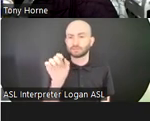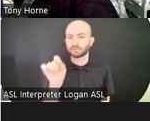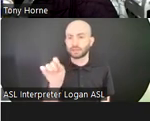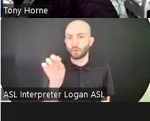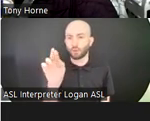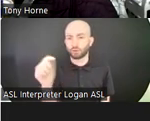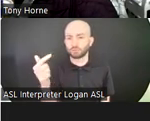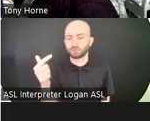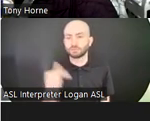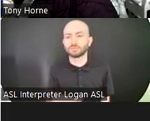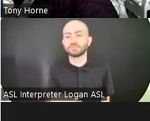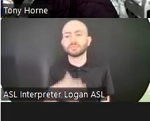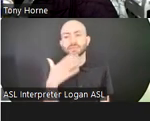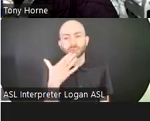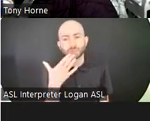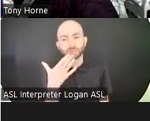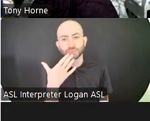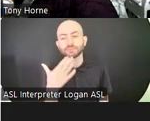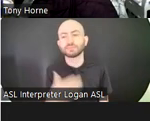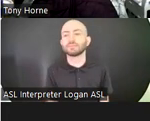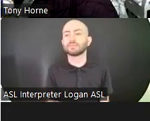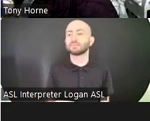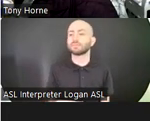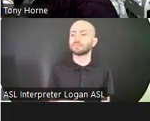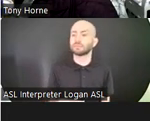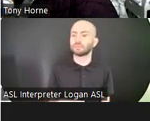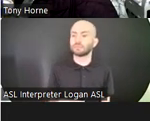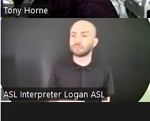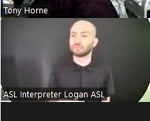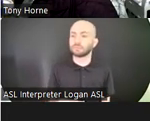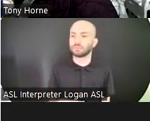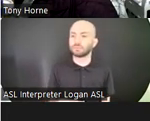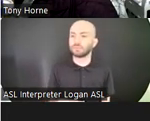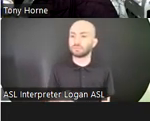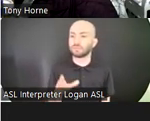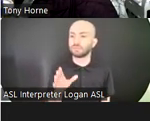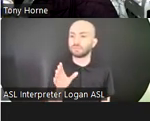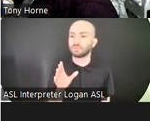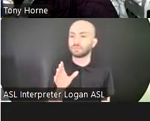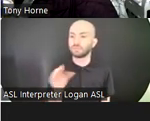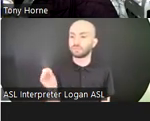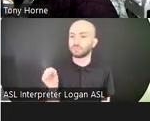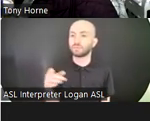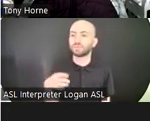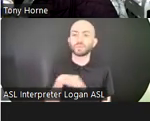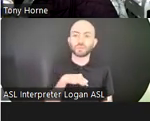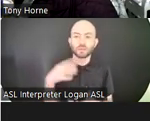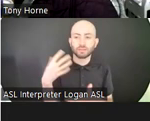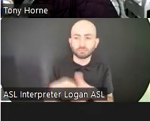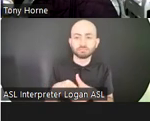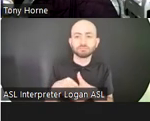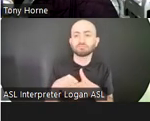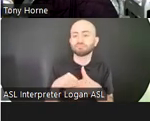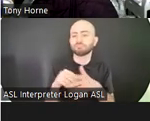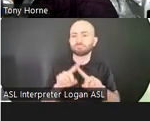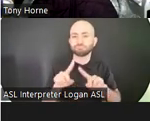you yes we we include all kinds